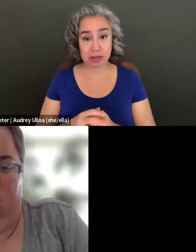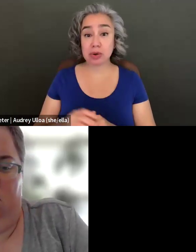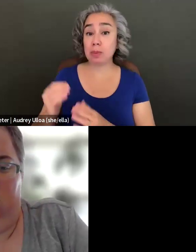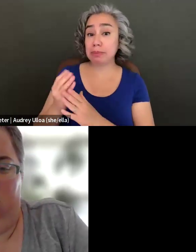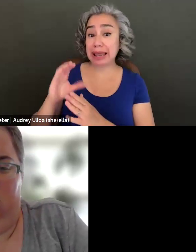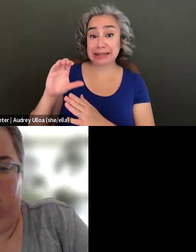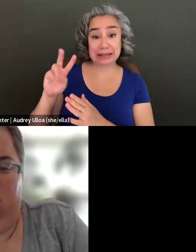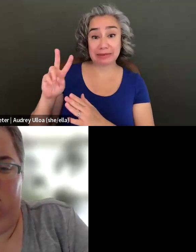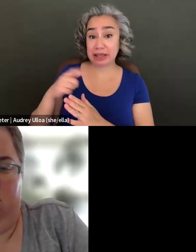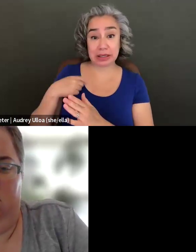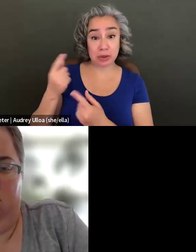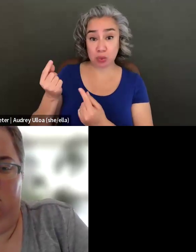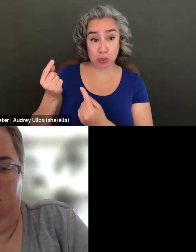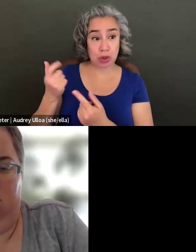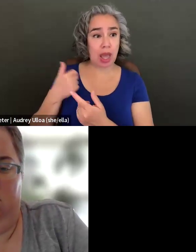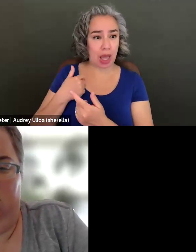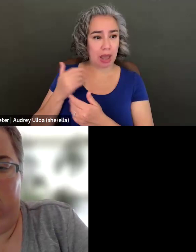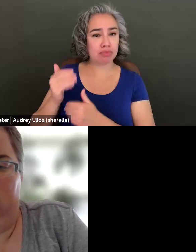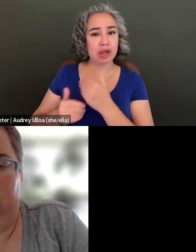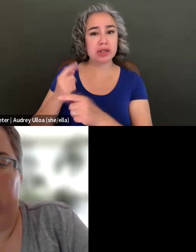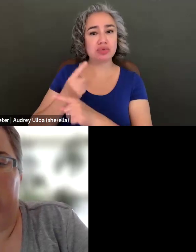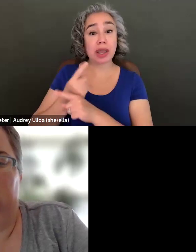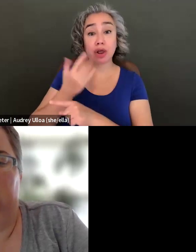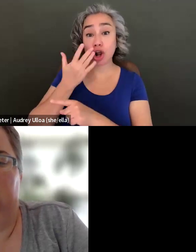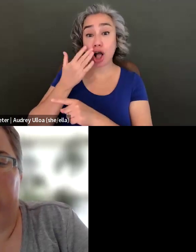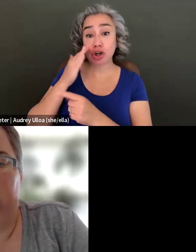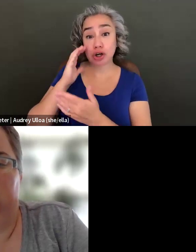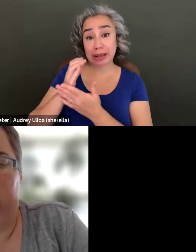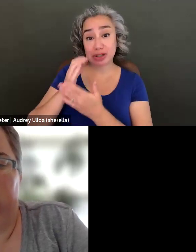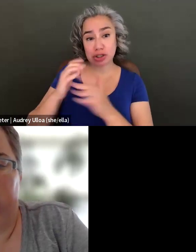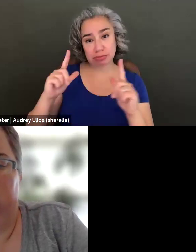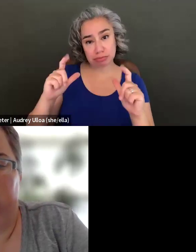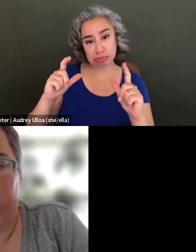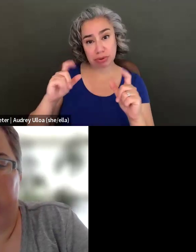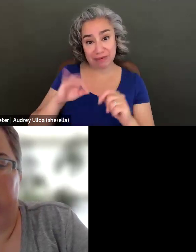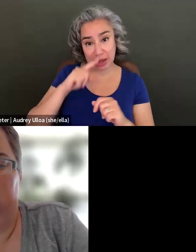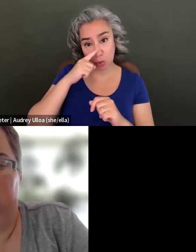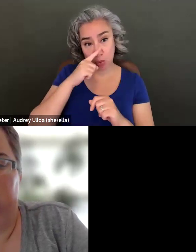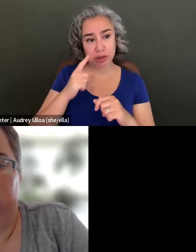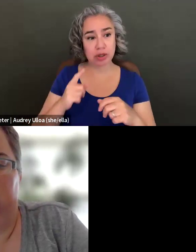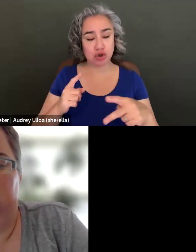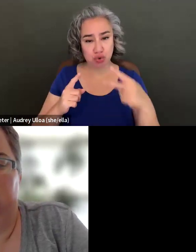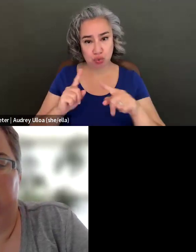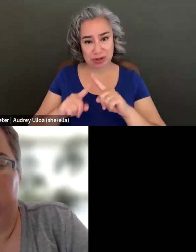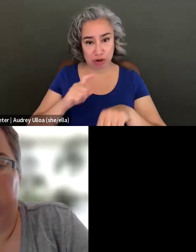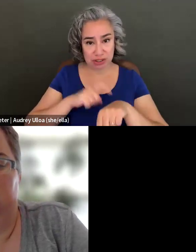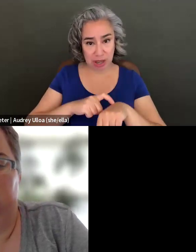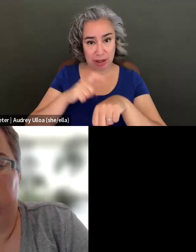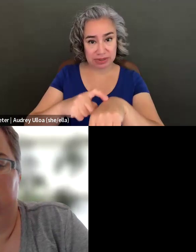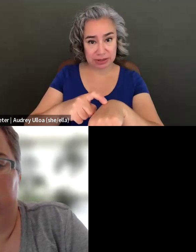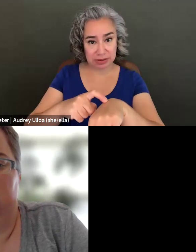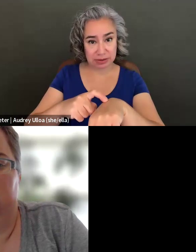CV was to process regular color images that I took of my maize at 2 different time points. Now,